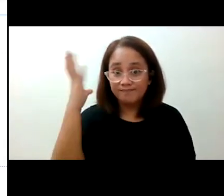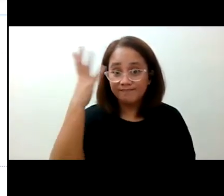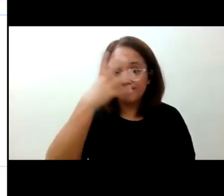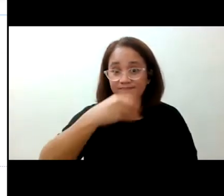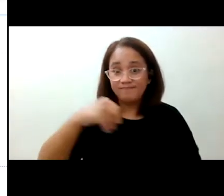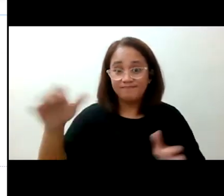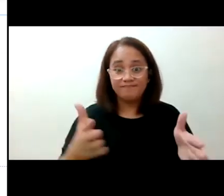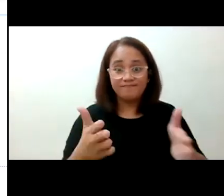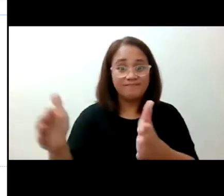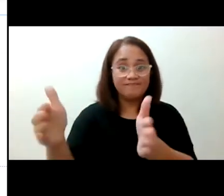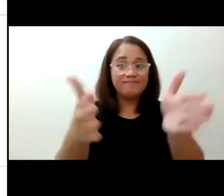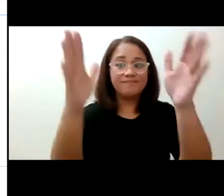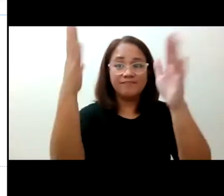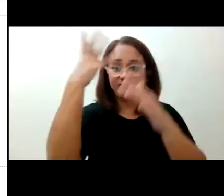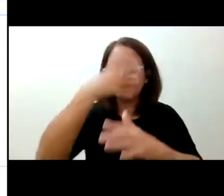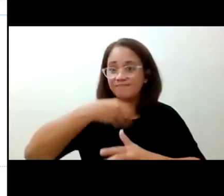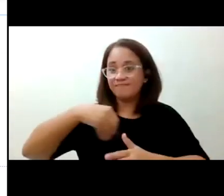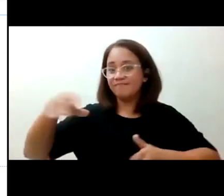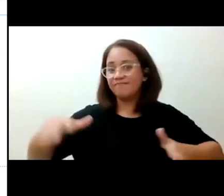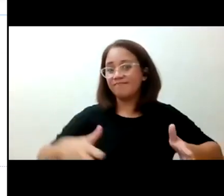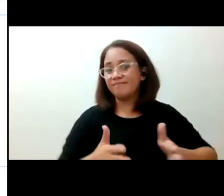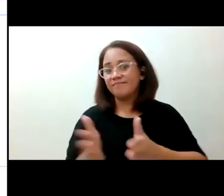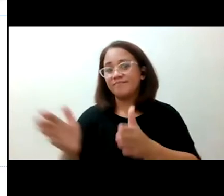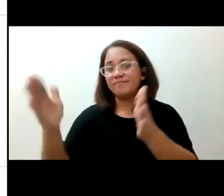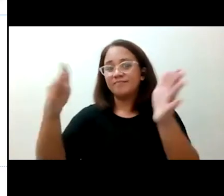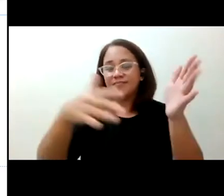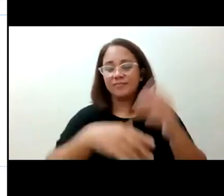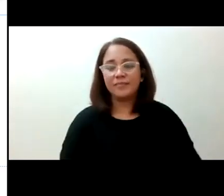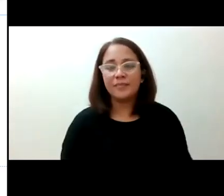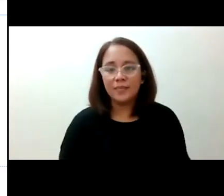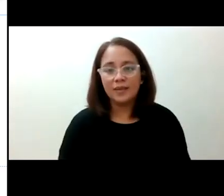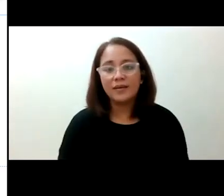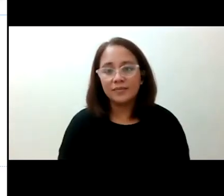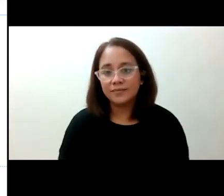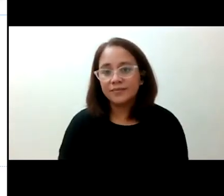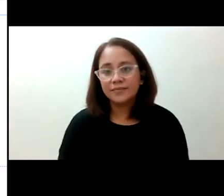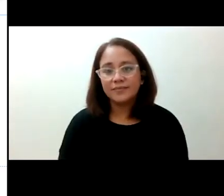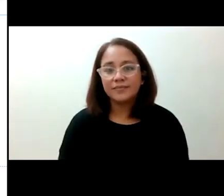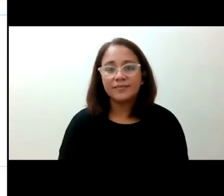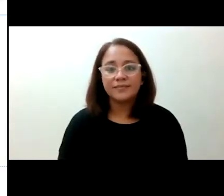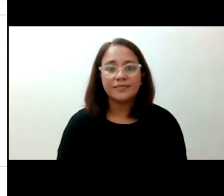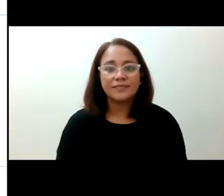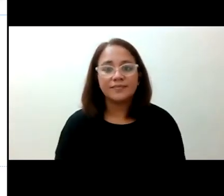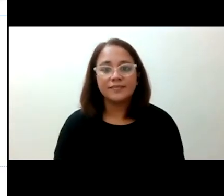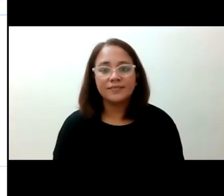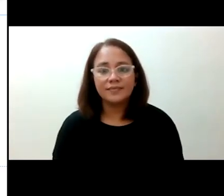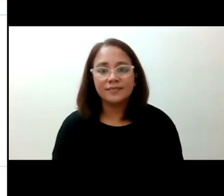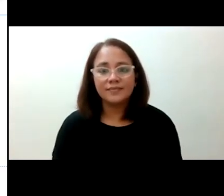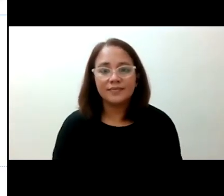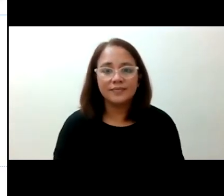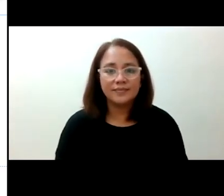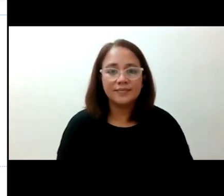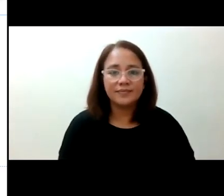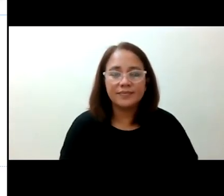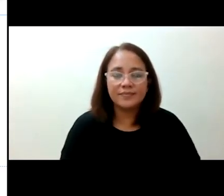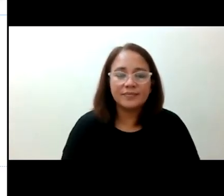Yes, it's the same sign. Okay, then you can take out, Anything. Yeah. yeah. Then you can take out person for that